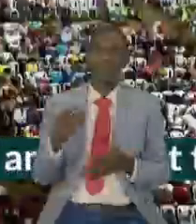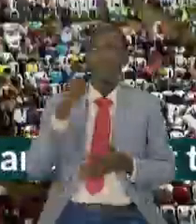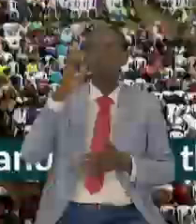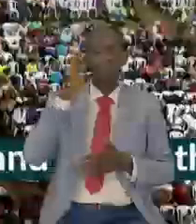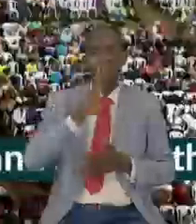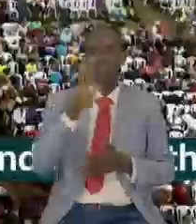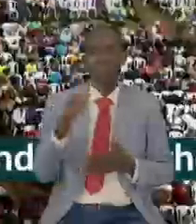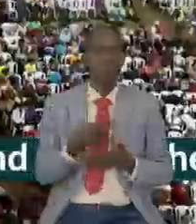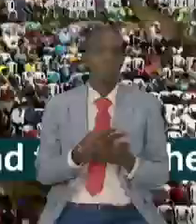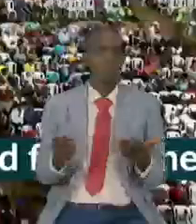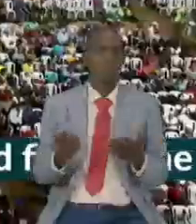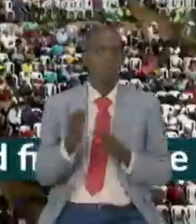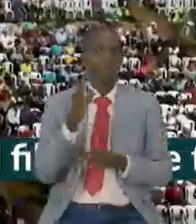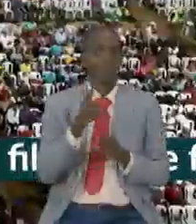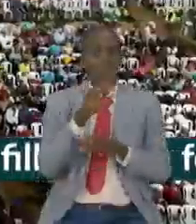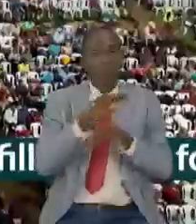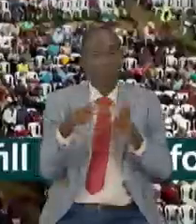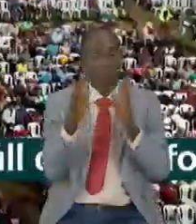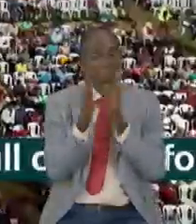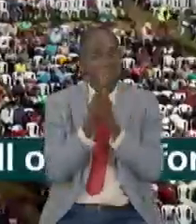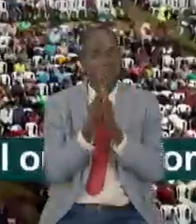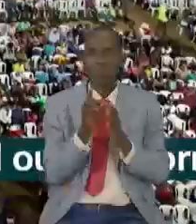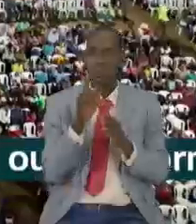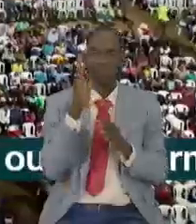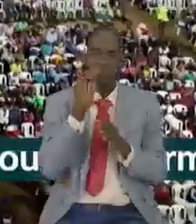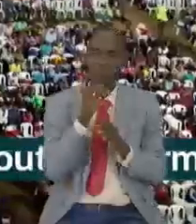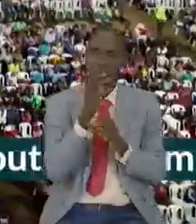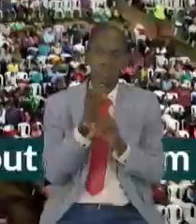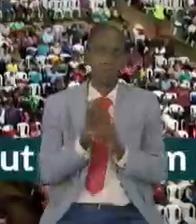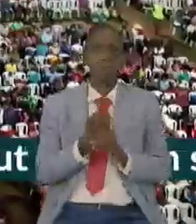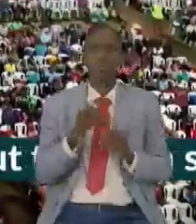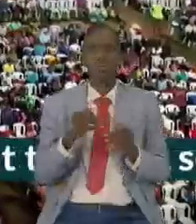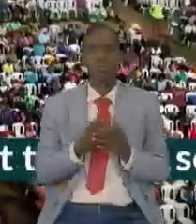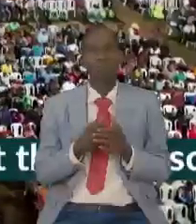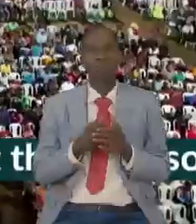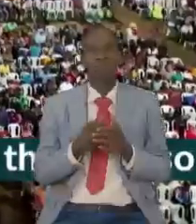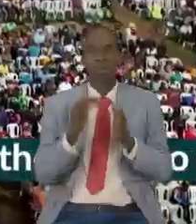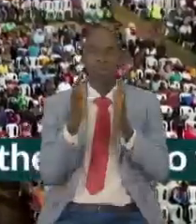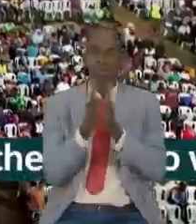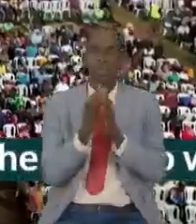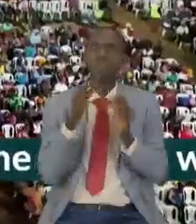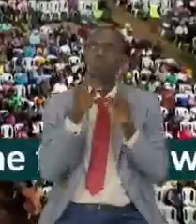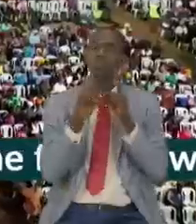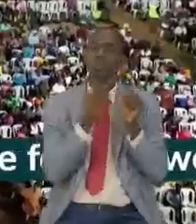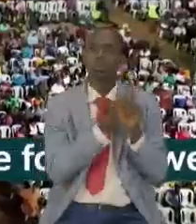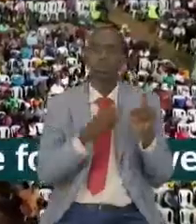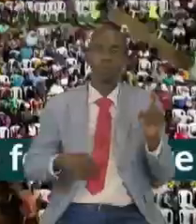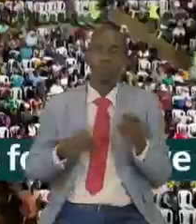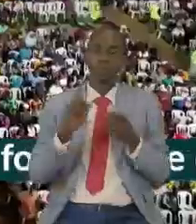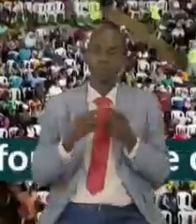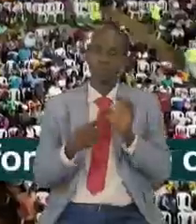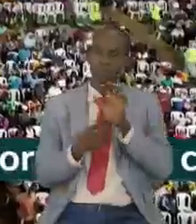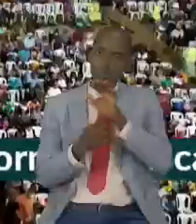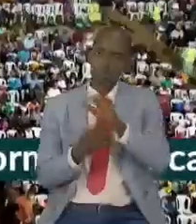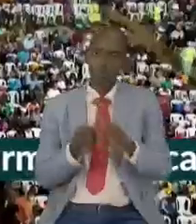prayer, you come out with them. Cameraman, get us a mobile camera who will go